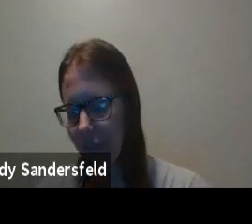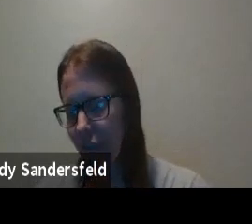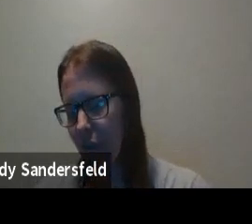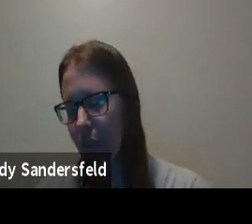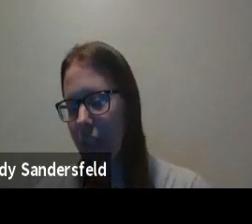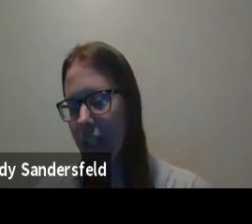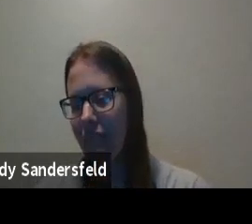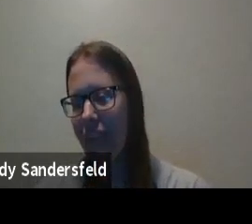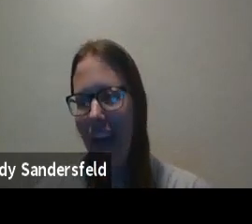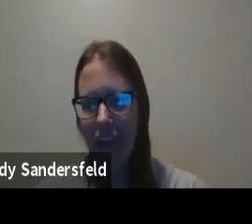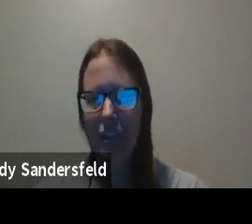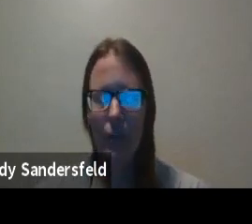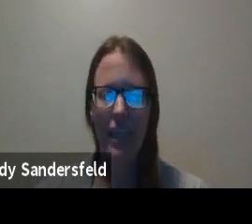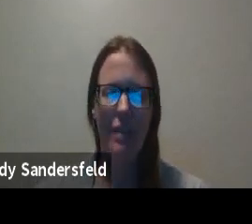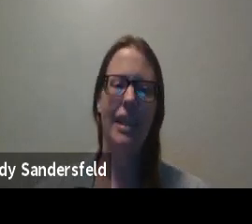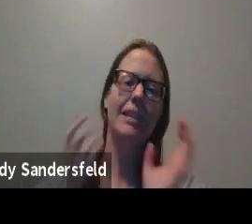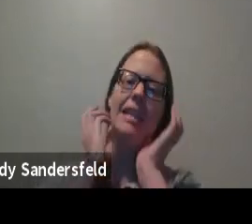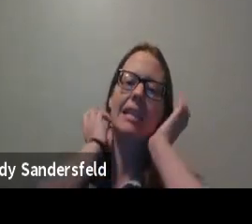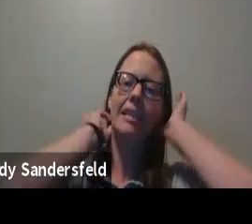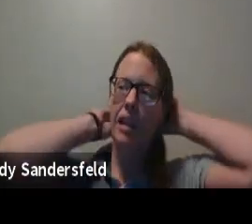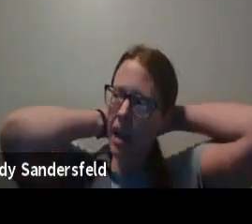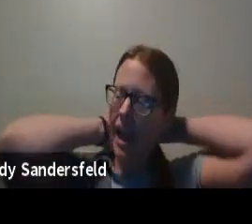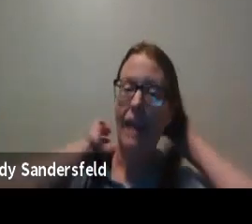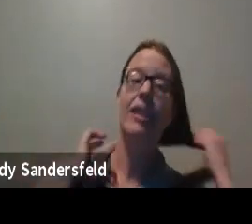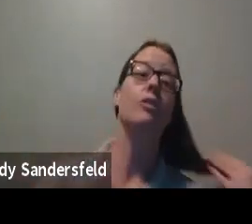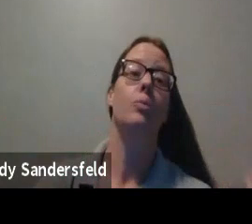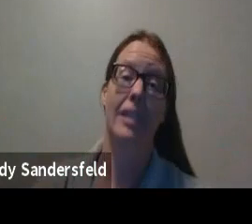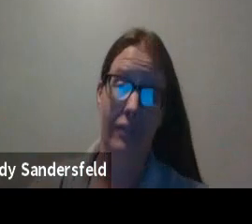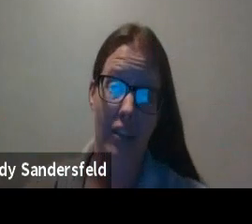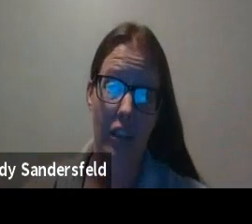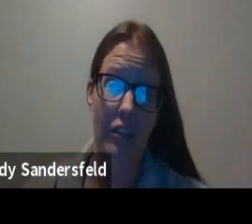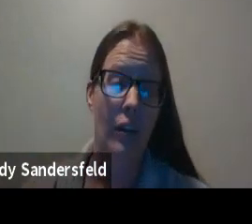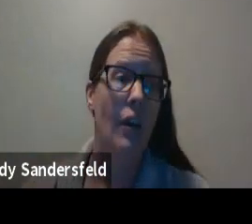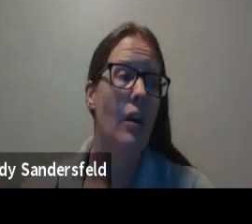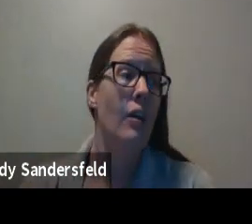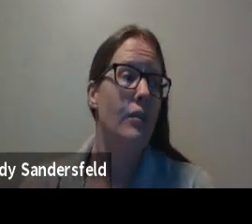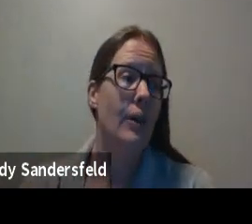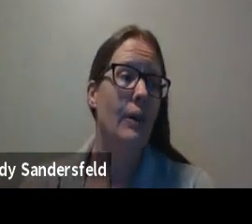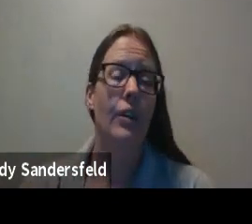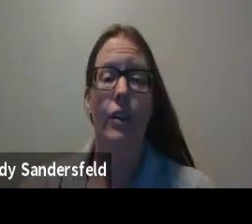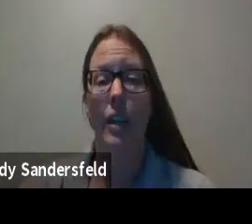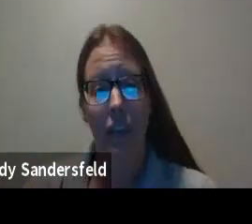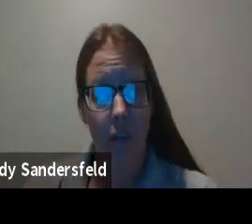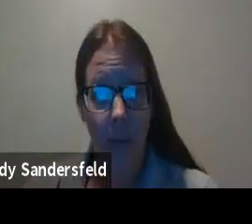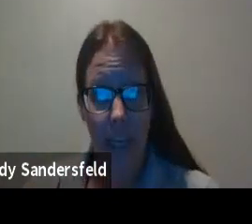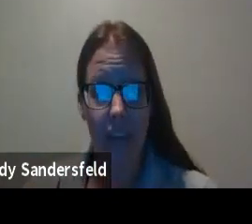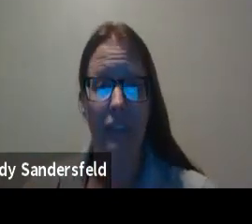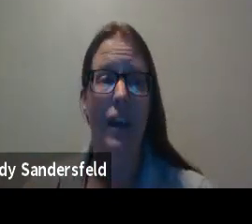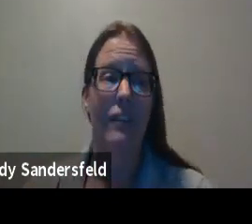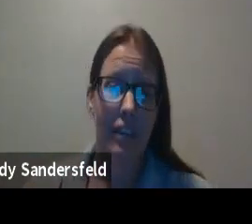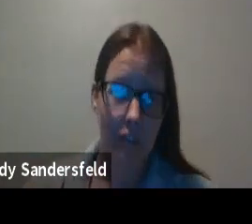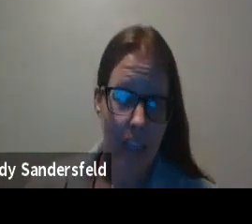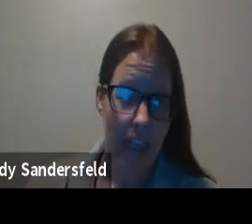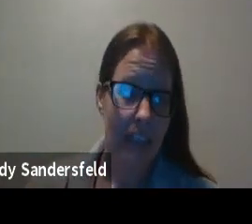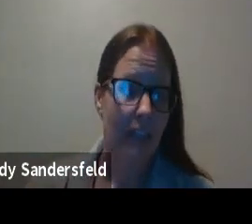but really having prediabetes is having those risk factors. So if you're incredibly overweight, if